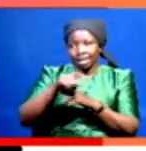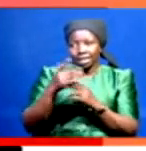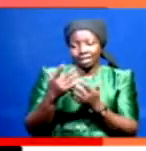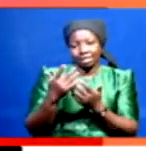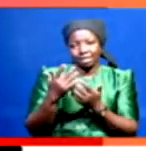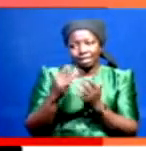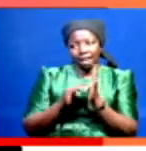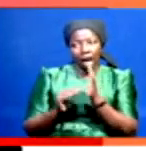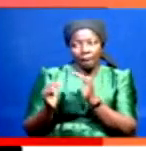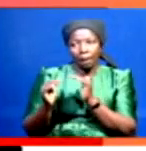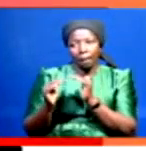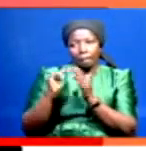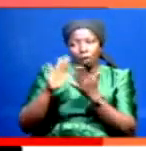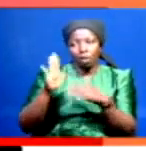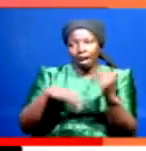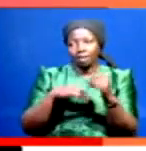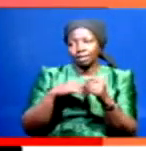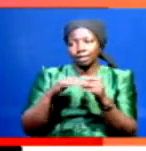Mm-hmm. Because